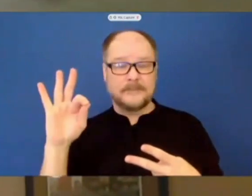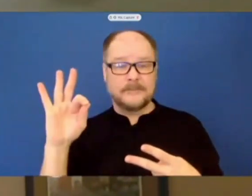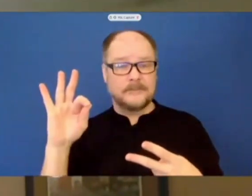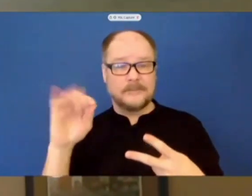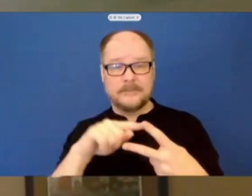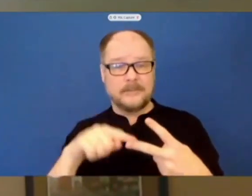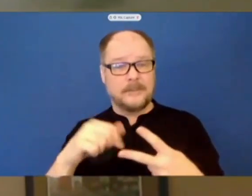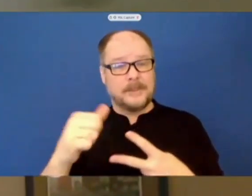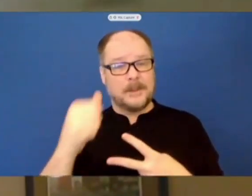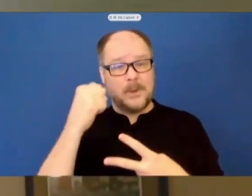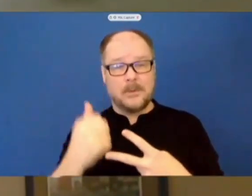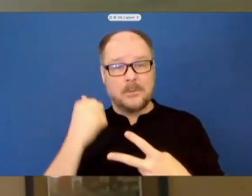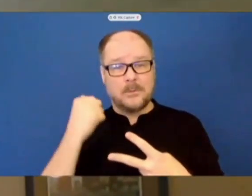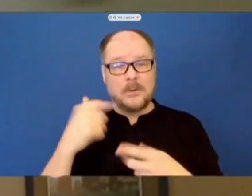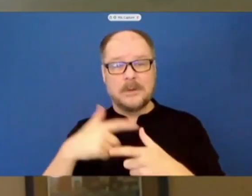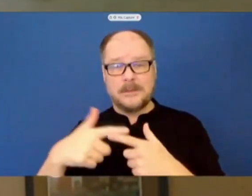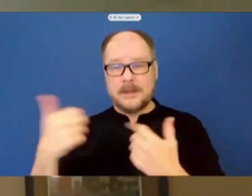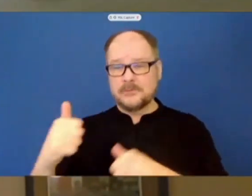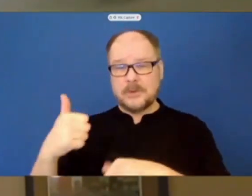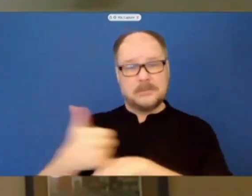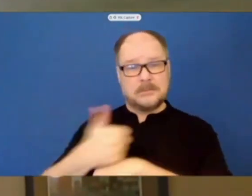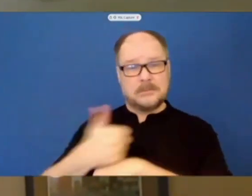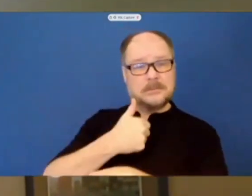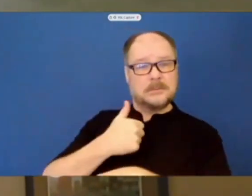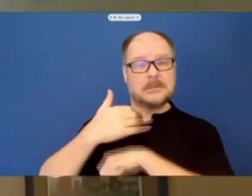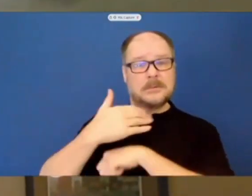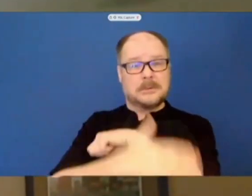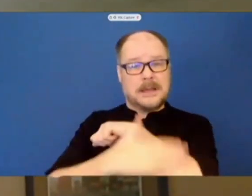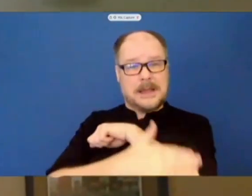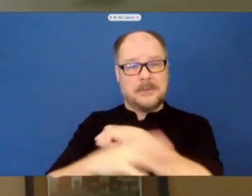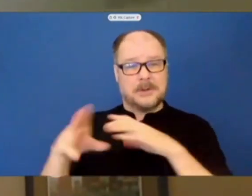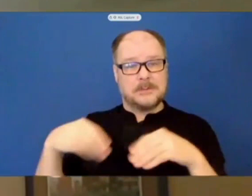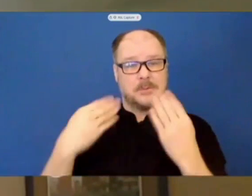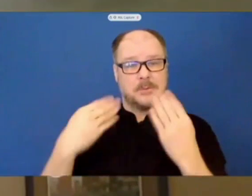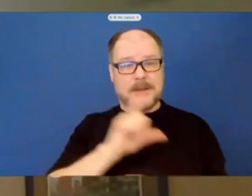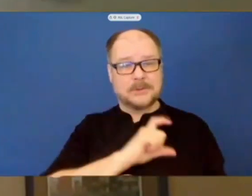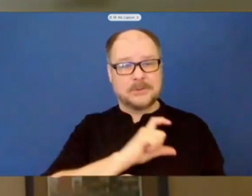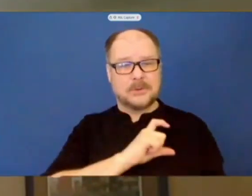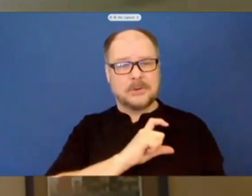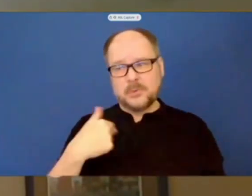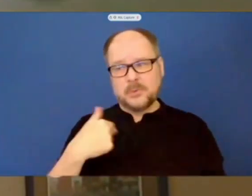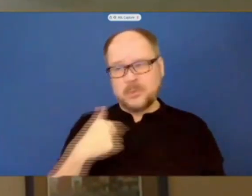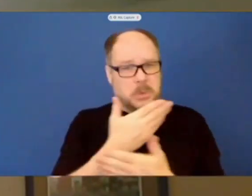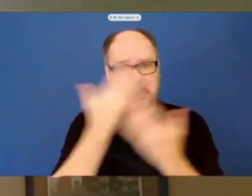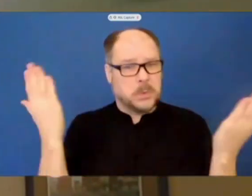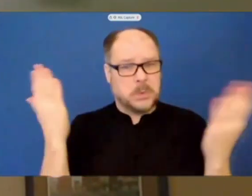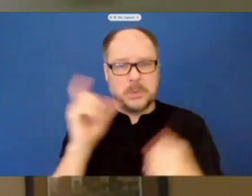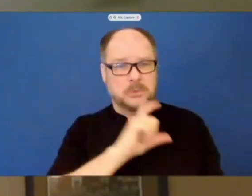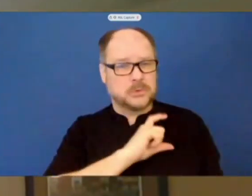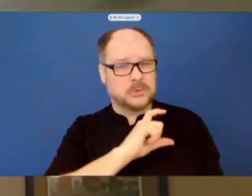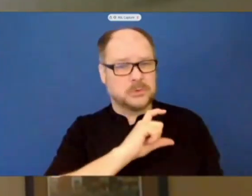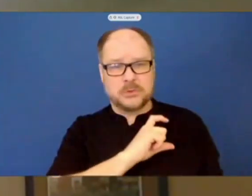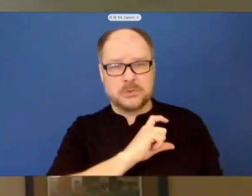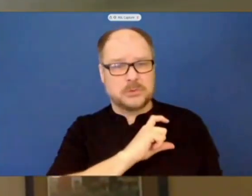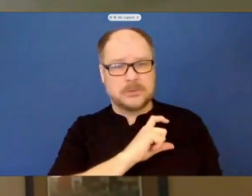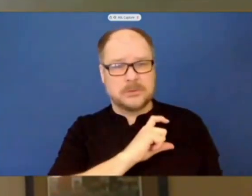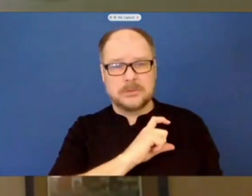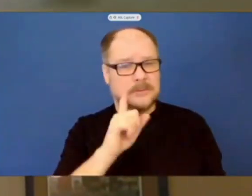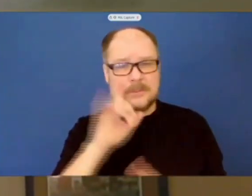back on the county to try to provide security to go on the buses. Well, we don't have security that has jurisdiction to be able